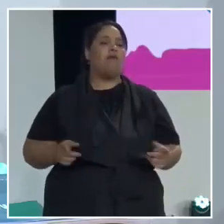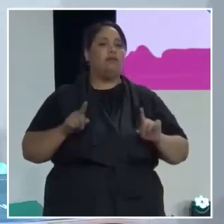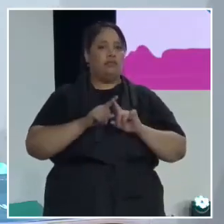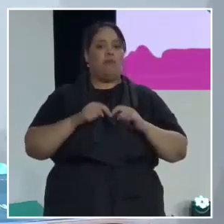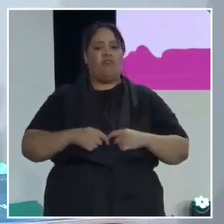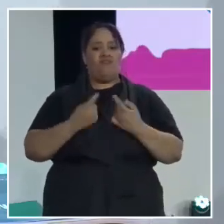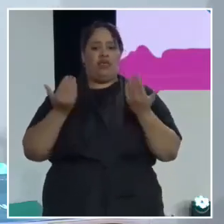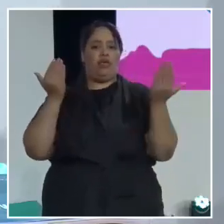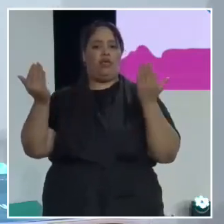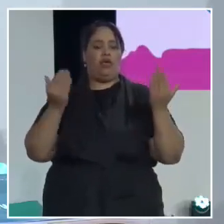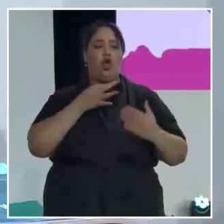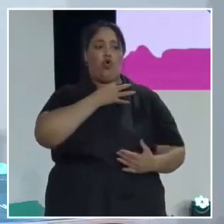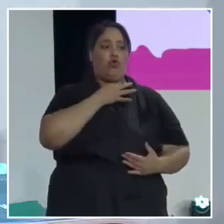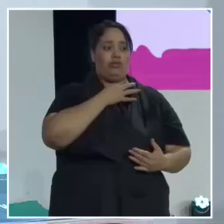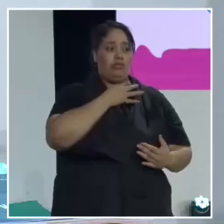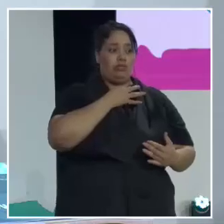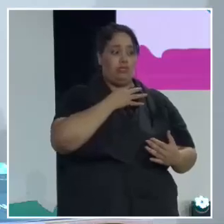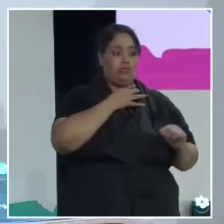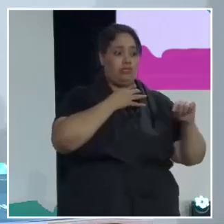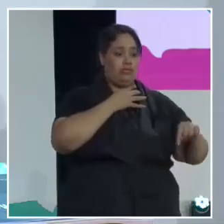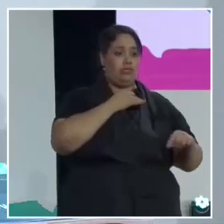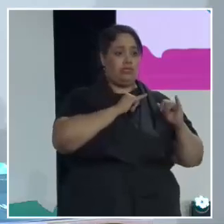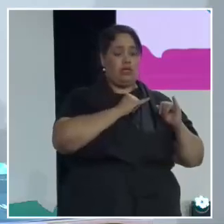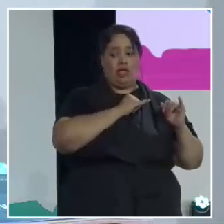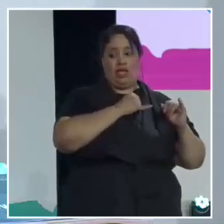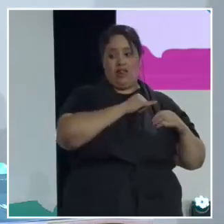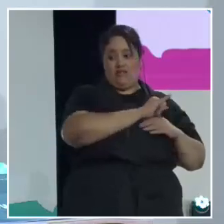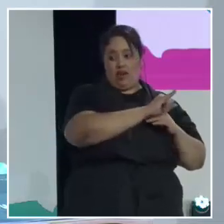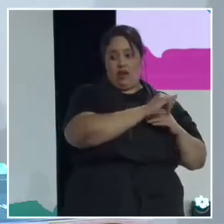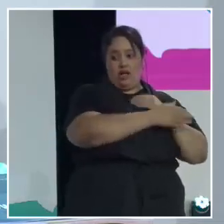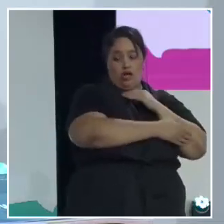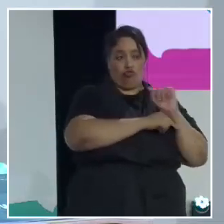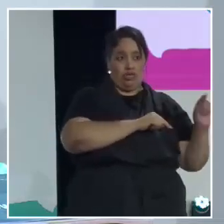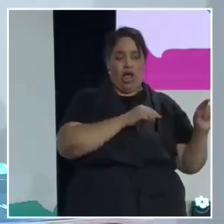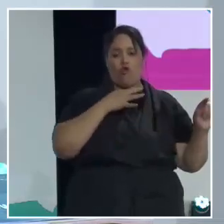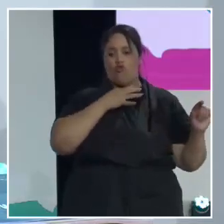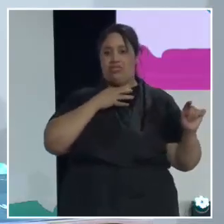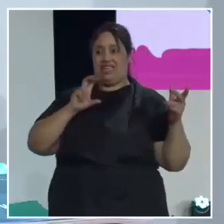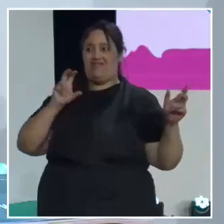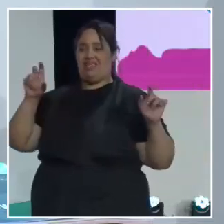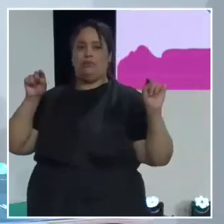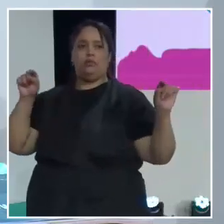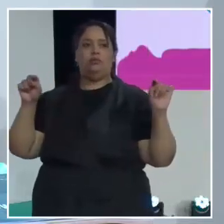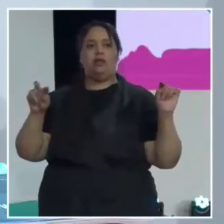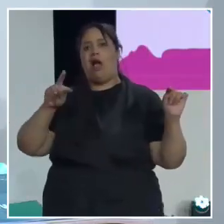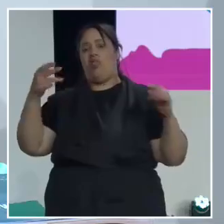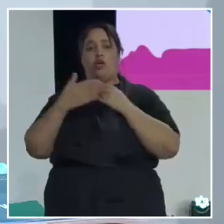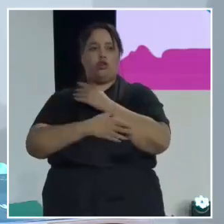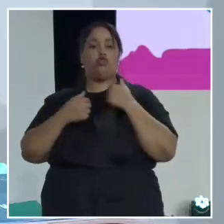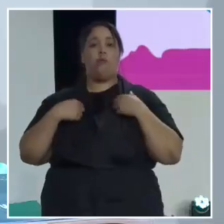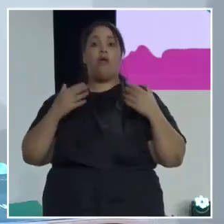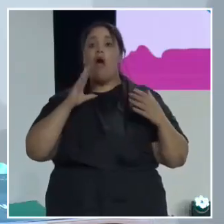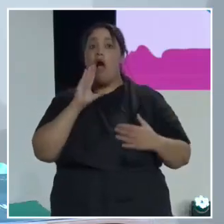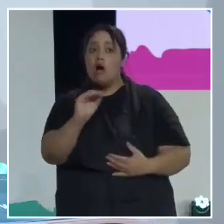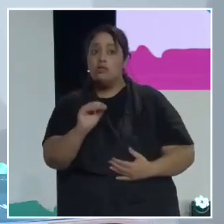differentiation between risk placed on countries versus investments within those countries. So I'm calling for some urgent inflection points,